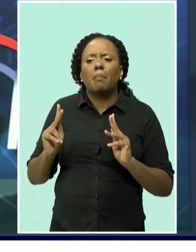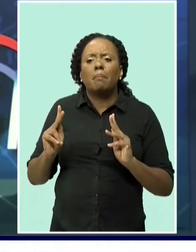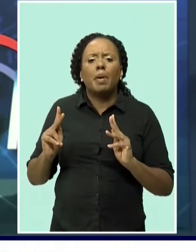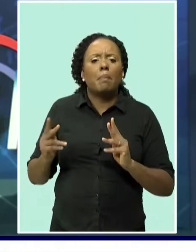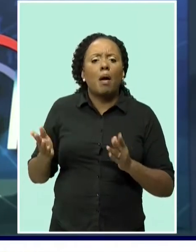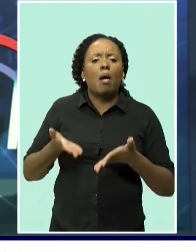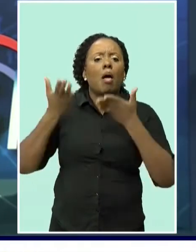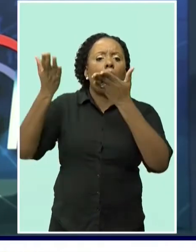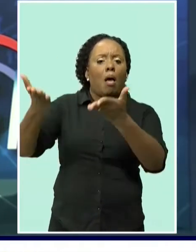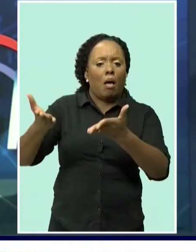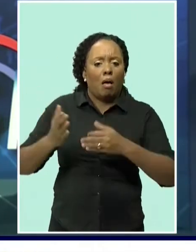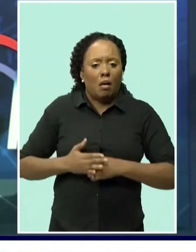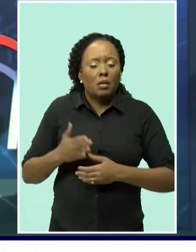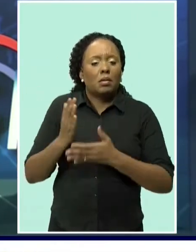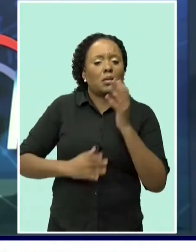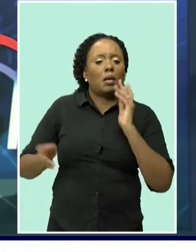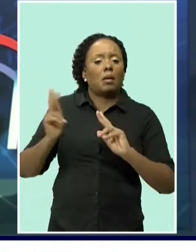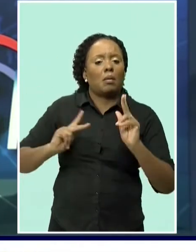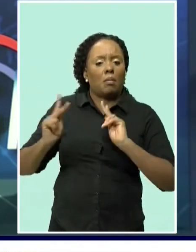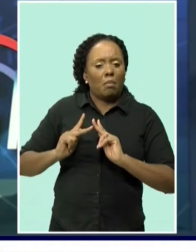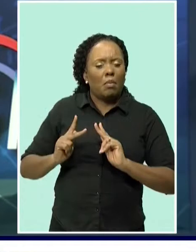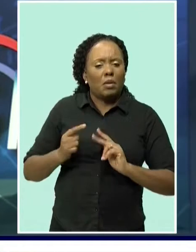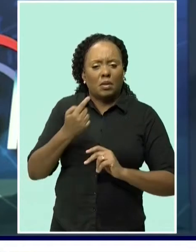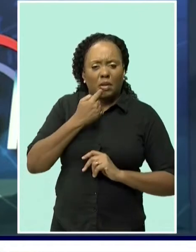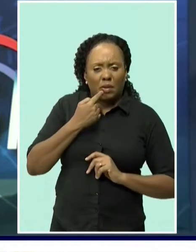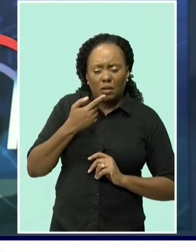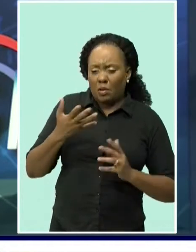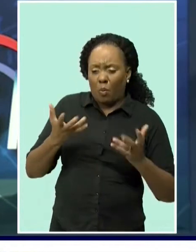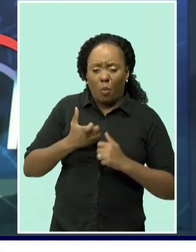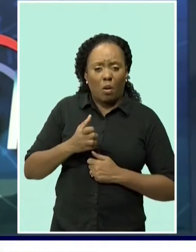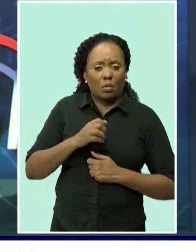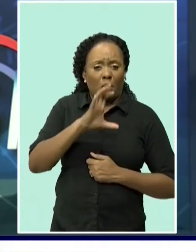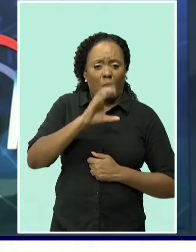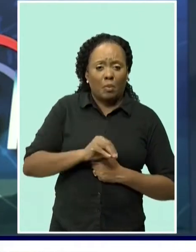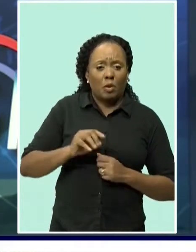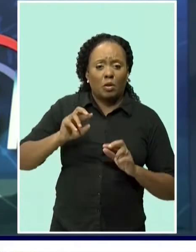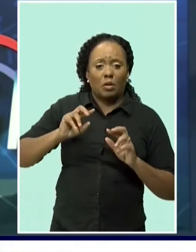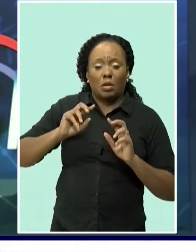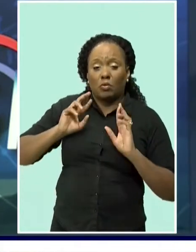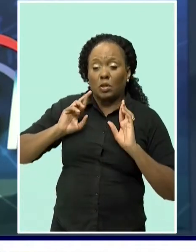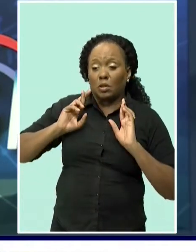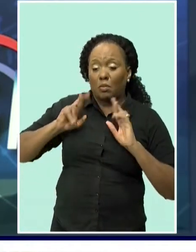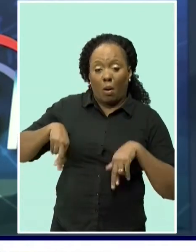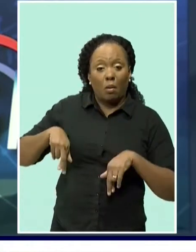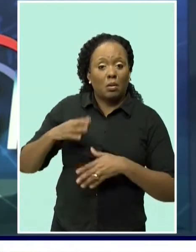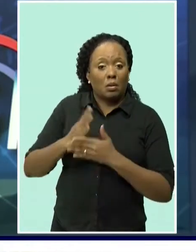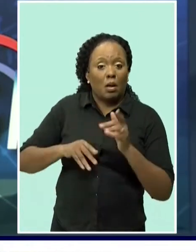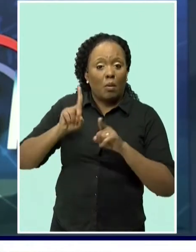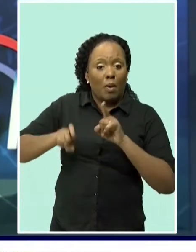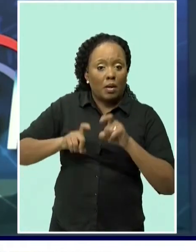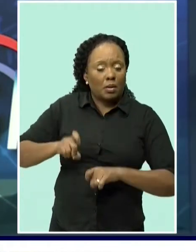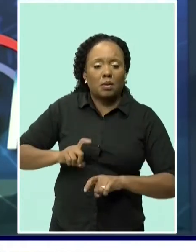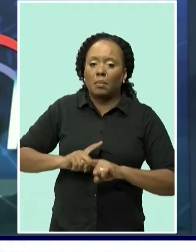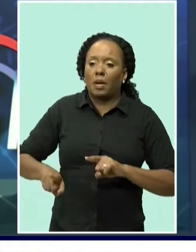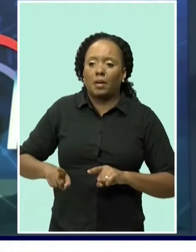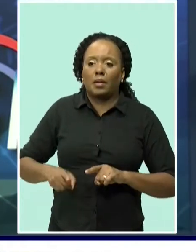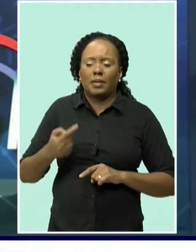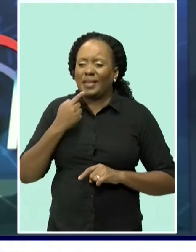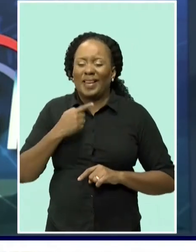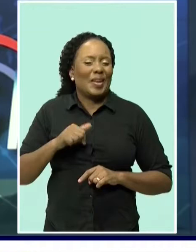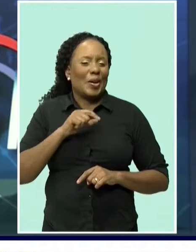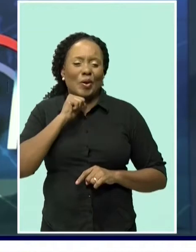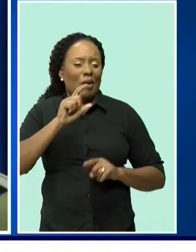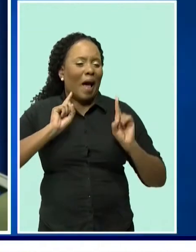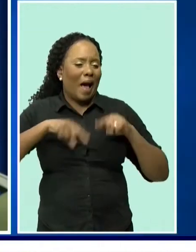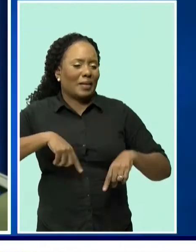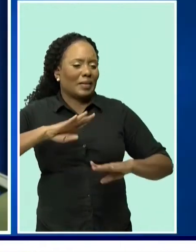some interveners for the Commission to direct the utility company to respond to some questions they believed were not satisfactorily answered.